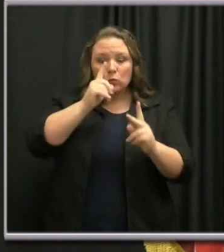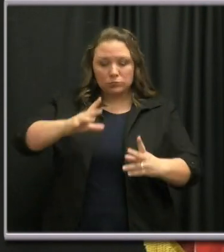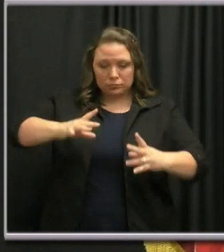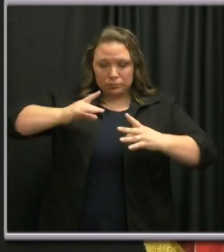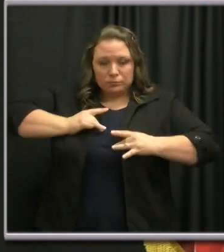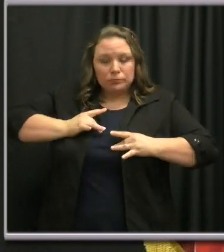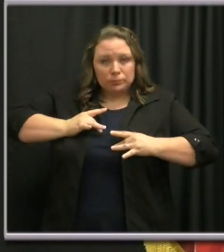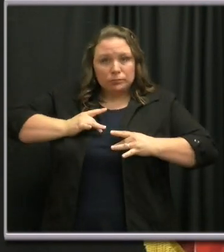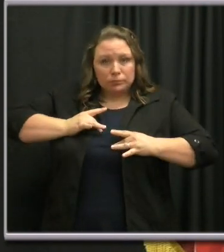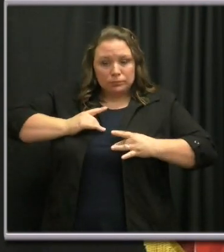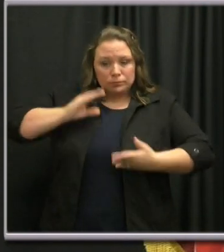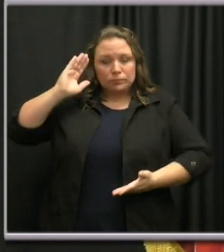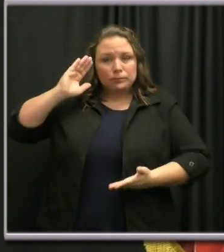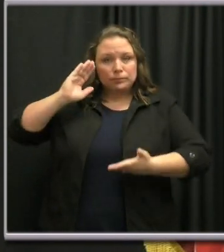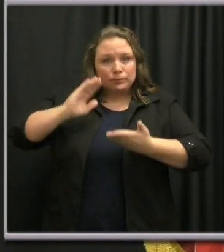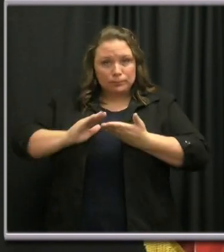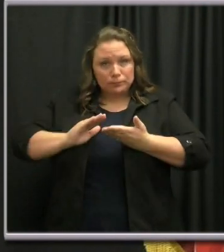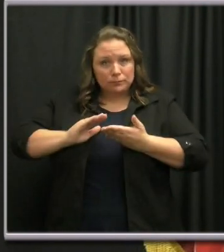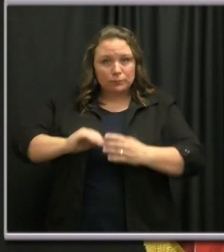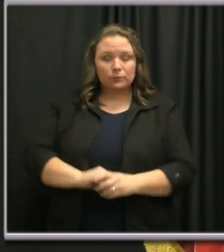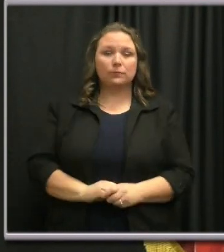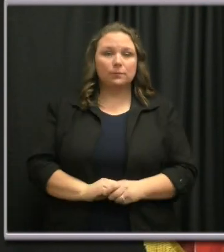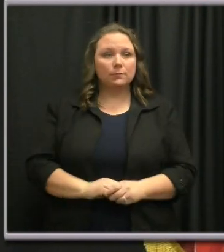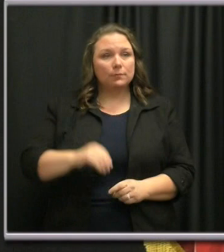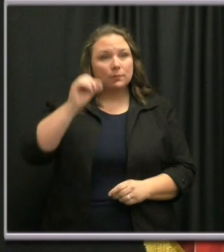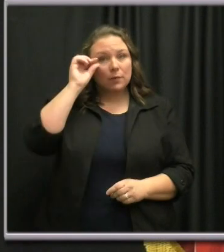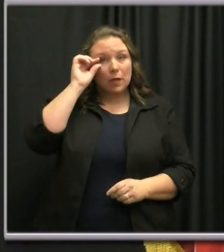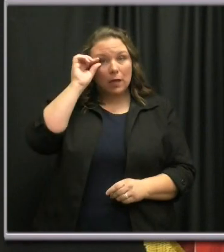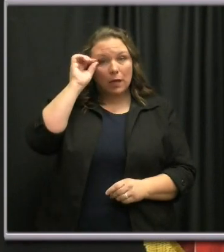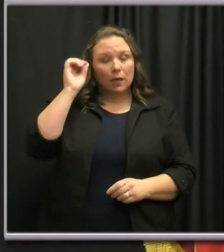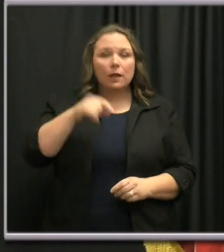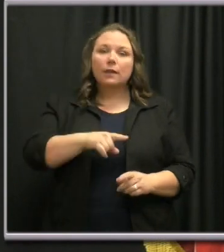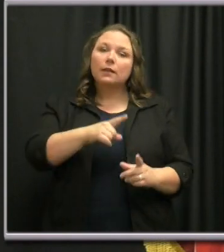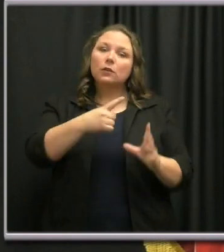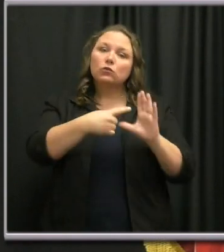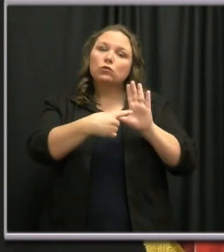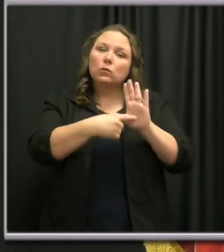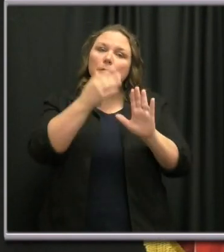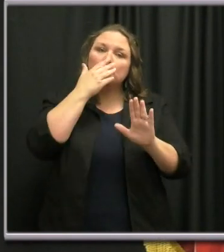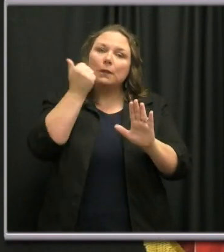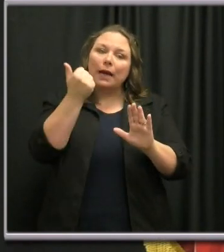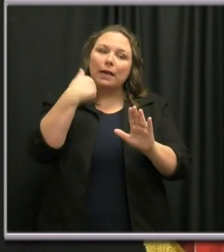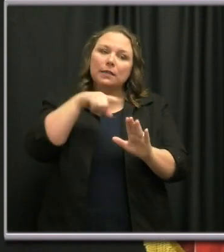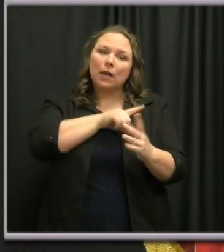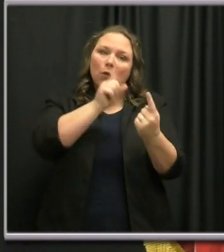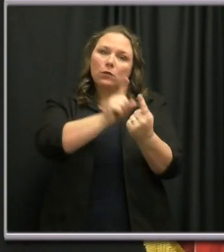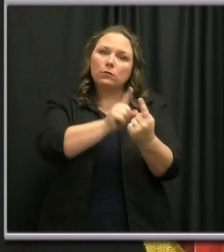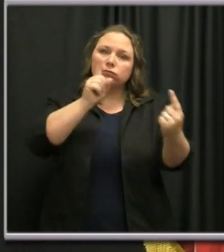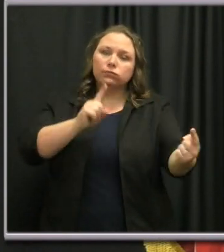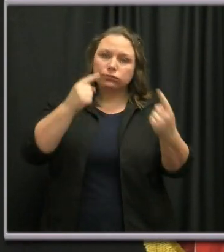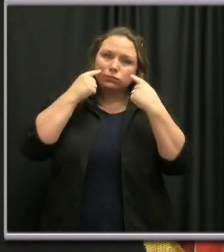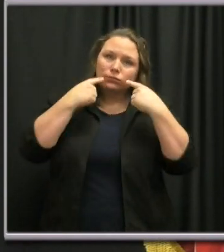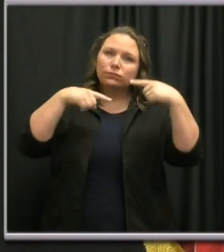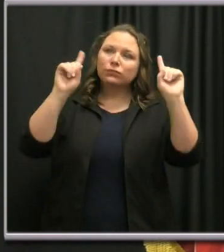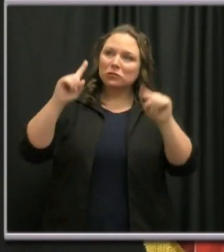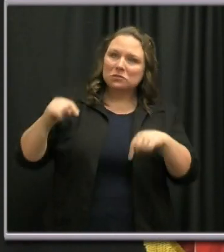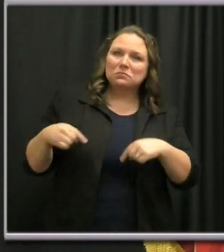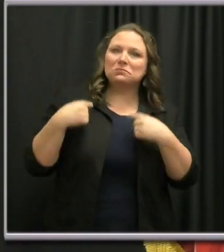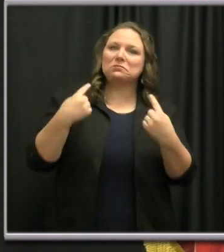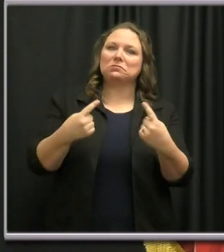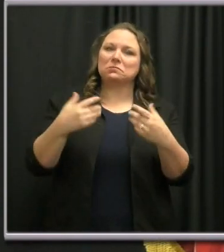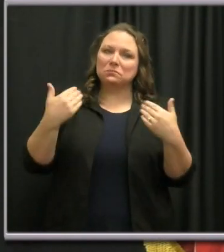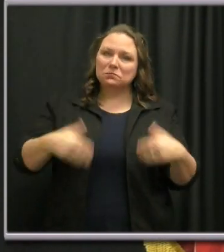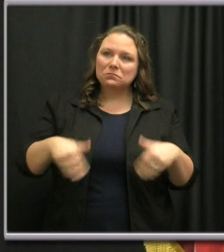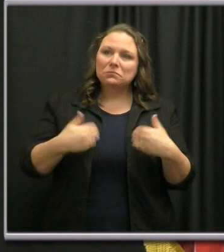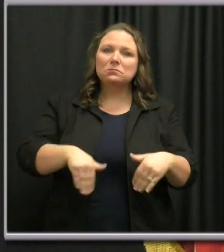virus has begun to shrink. Now, this report is the best evidence yet that social distancing is working, and we are on the